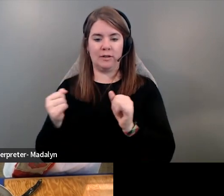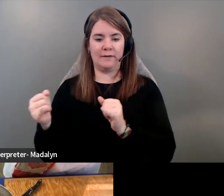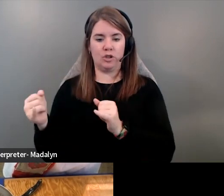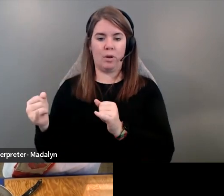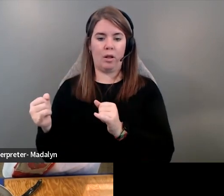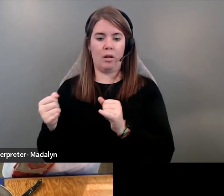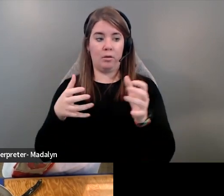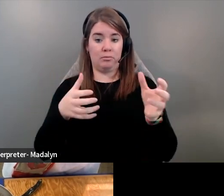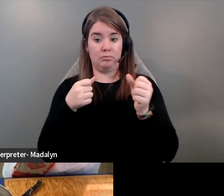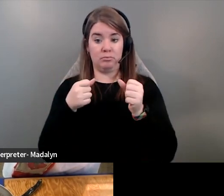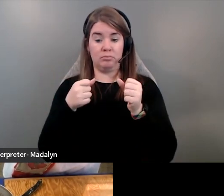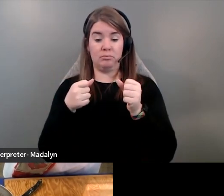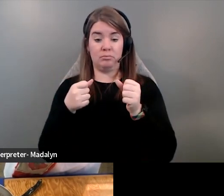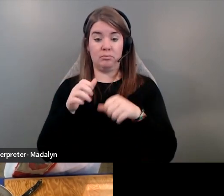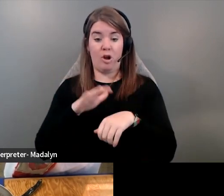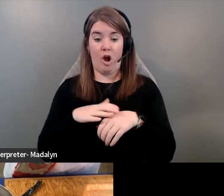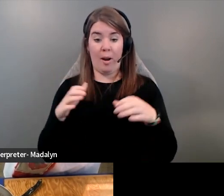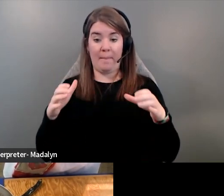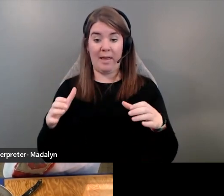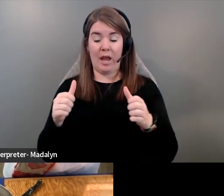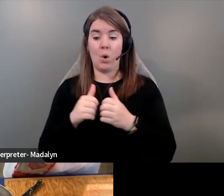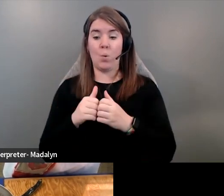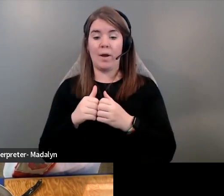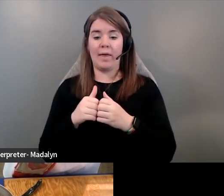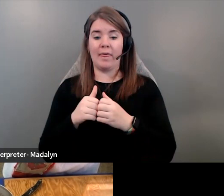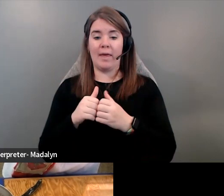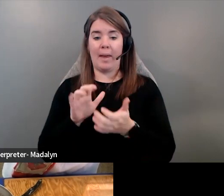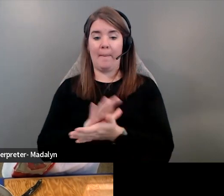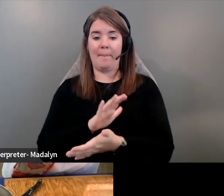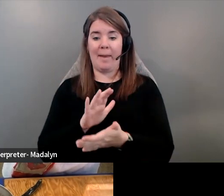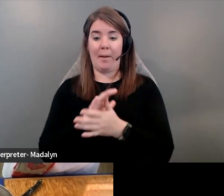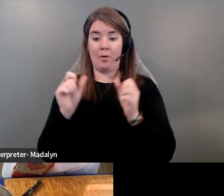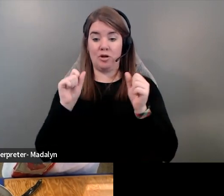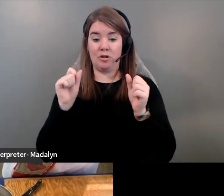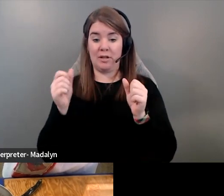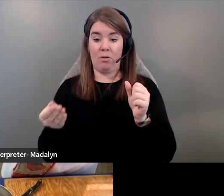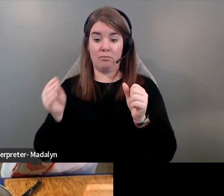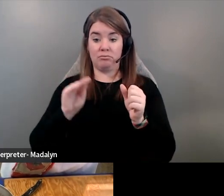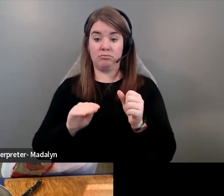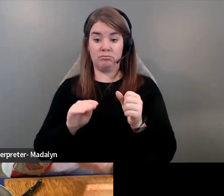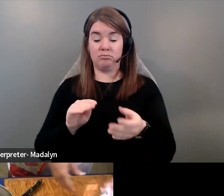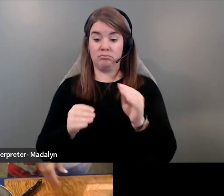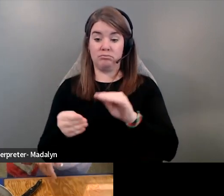out, set it on a plate with a paper towel, and then heat it up in the microwave, and you've got an instant lunch.